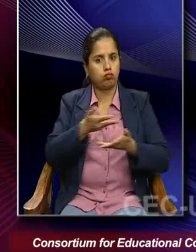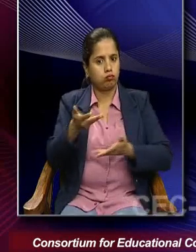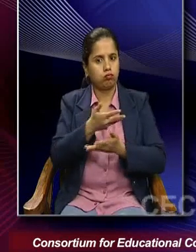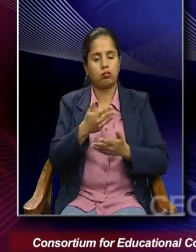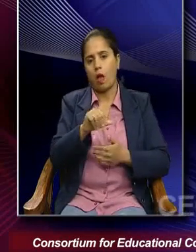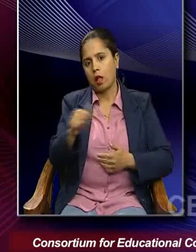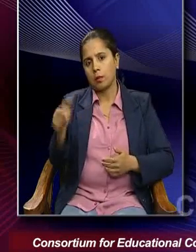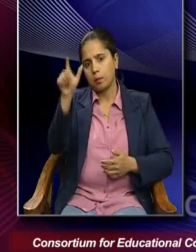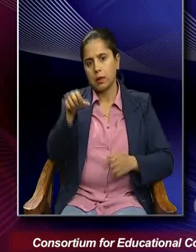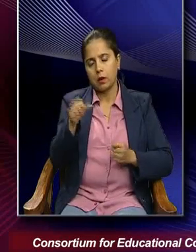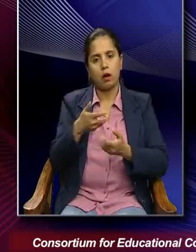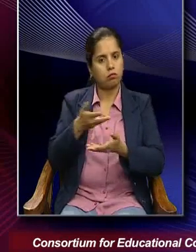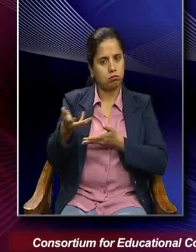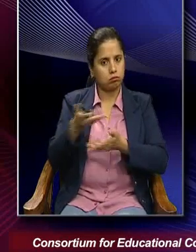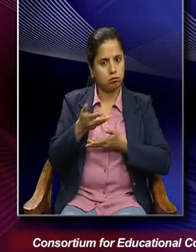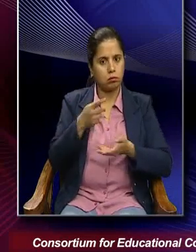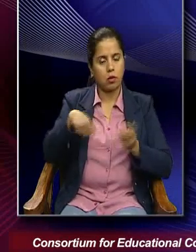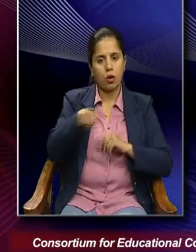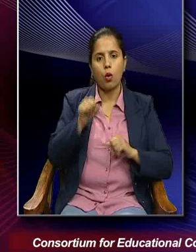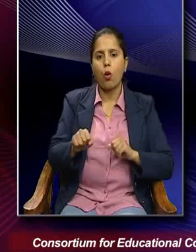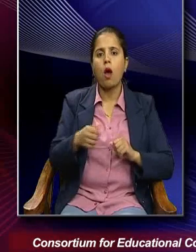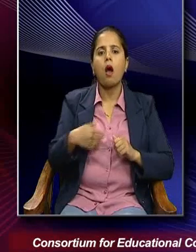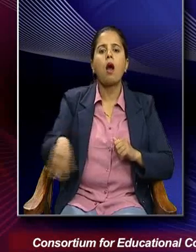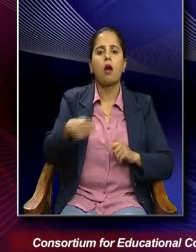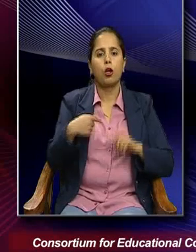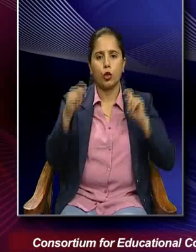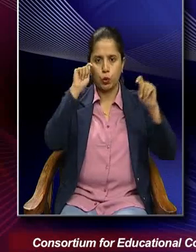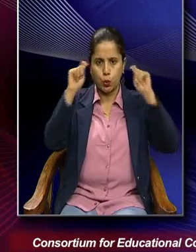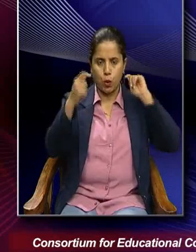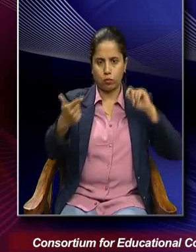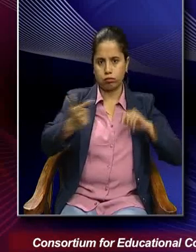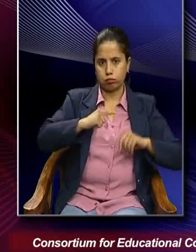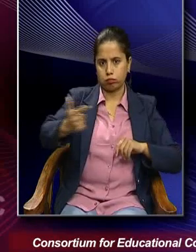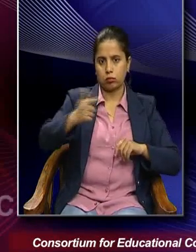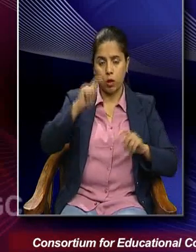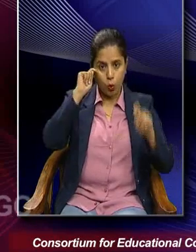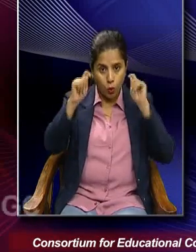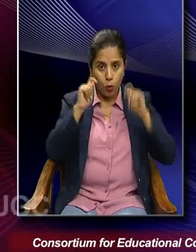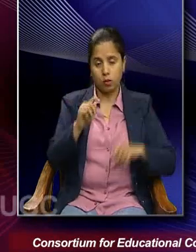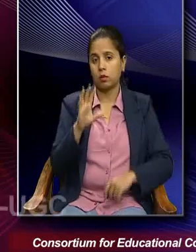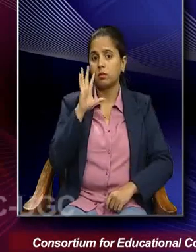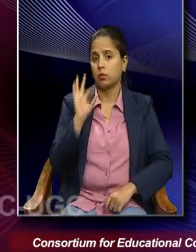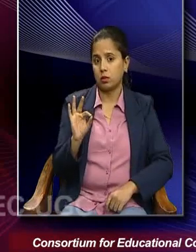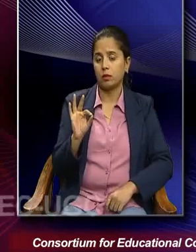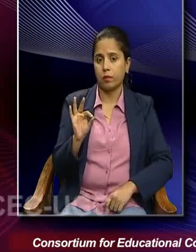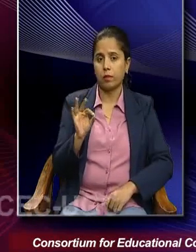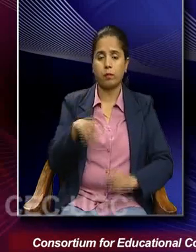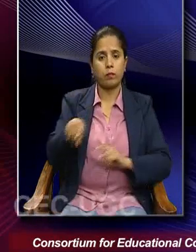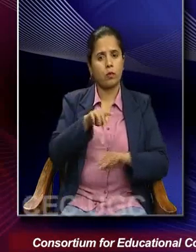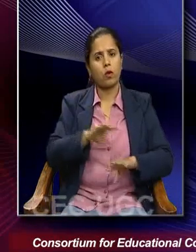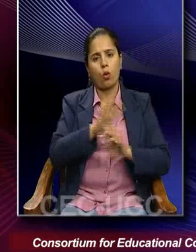other individual by taking on role. Role taking is very important. All